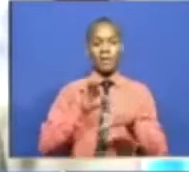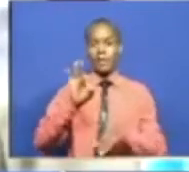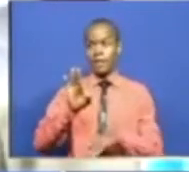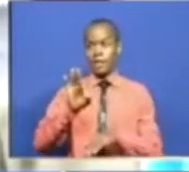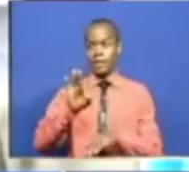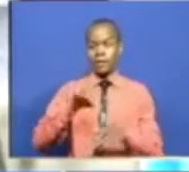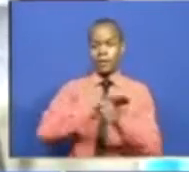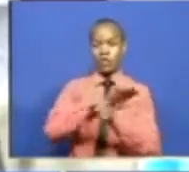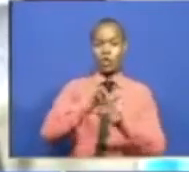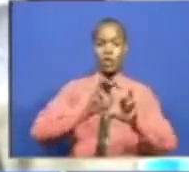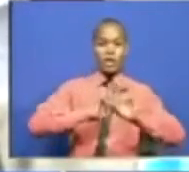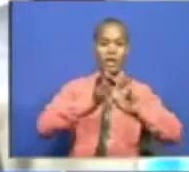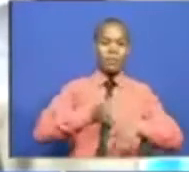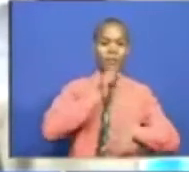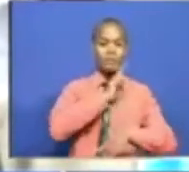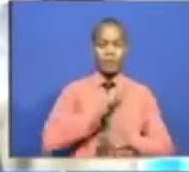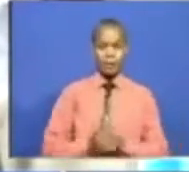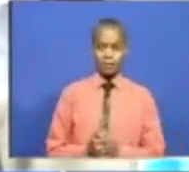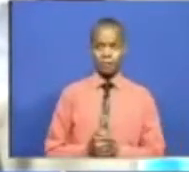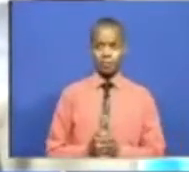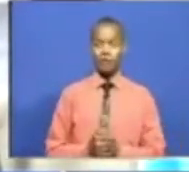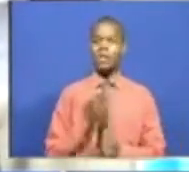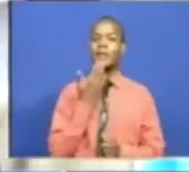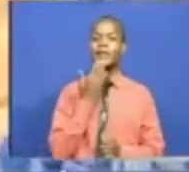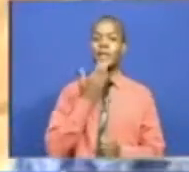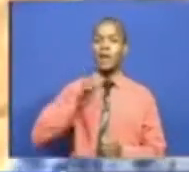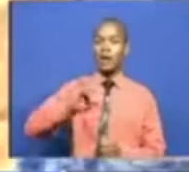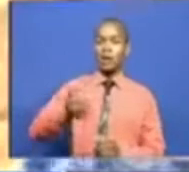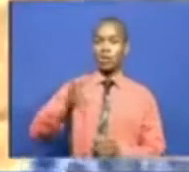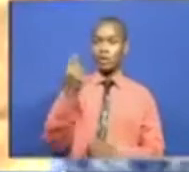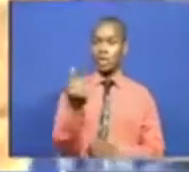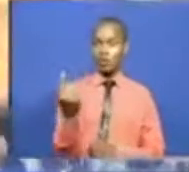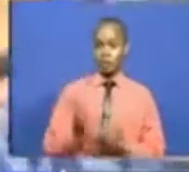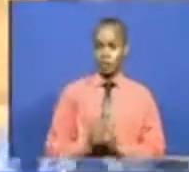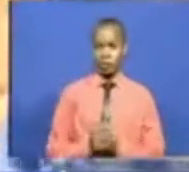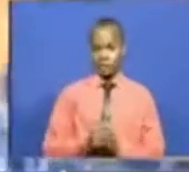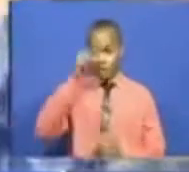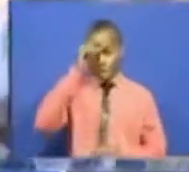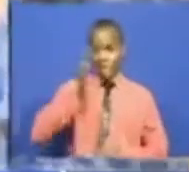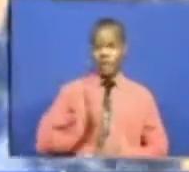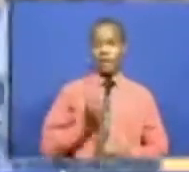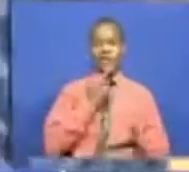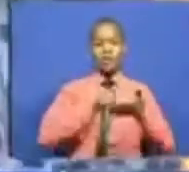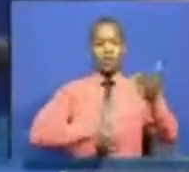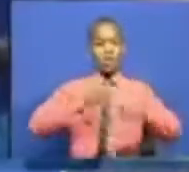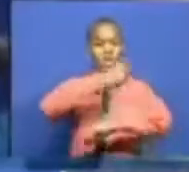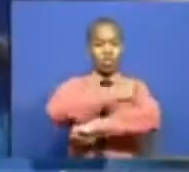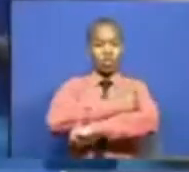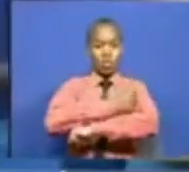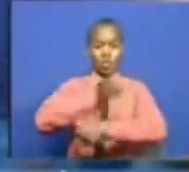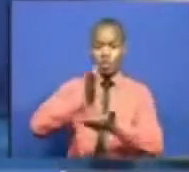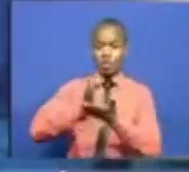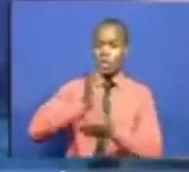the COVID-19 virus in Siaya County alone. Siaya County Governor warns that learning institutions could be